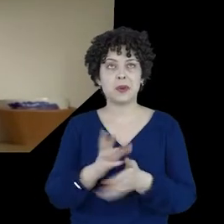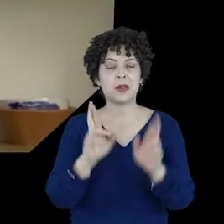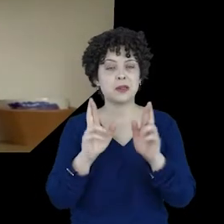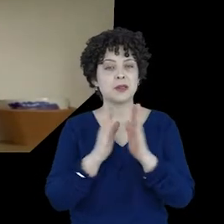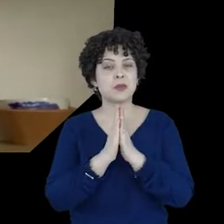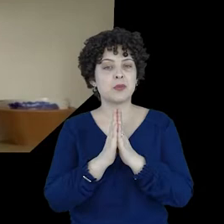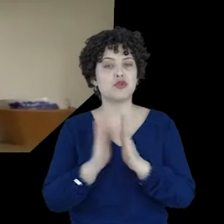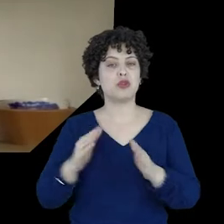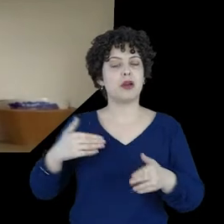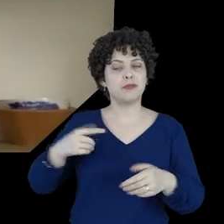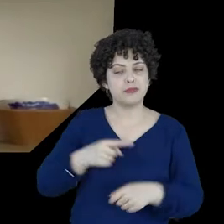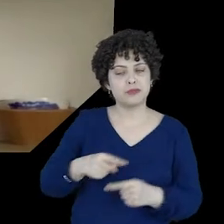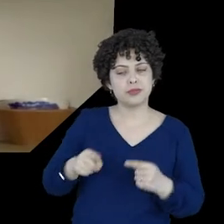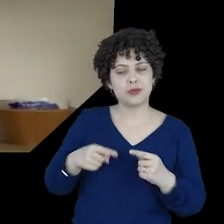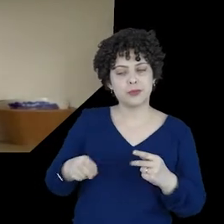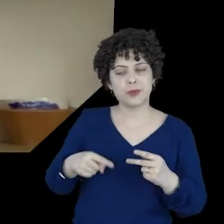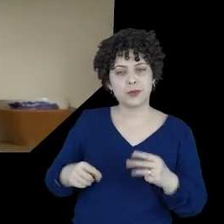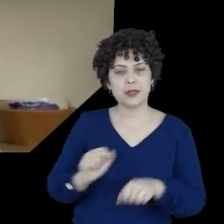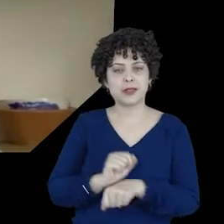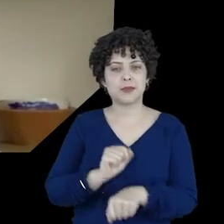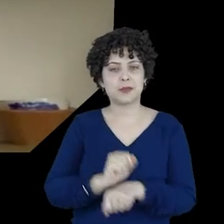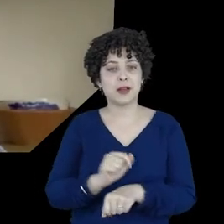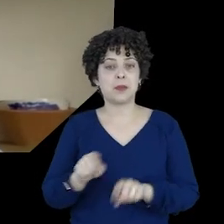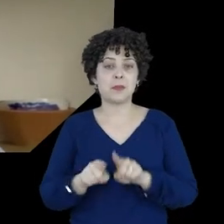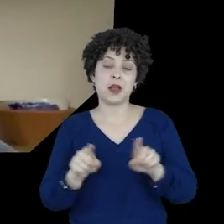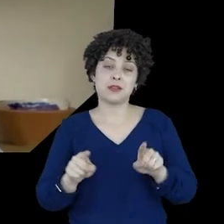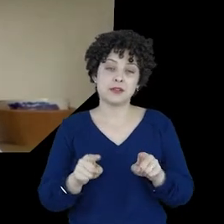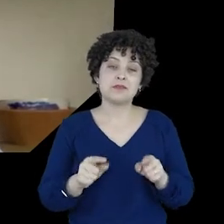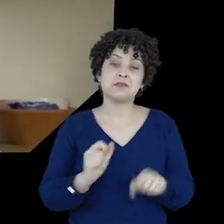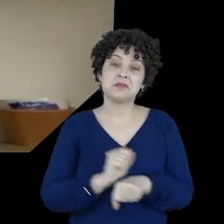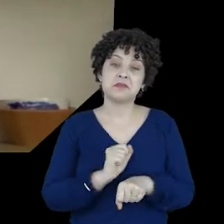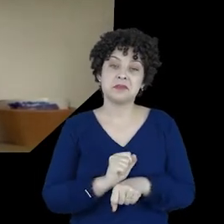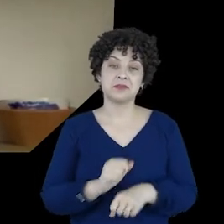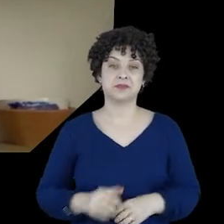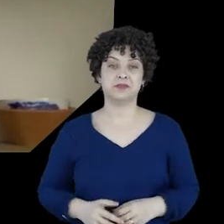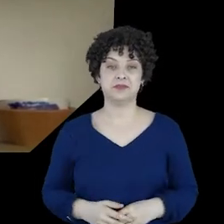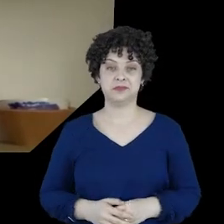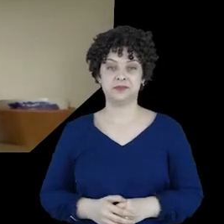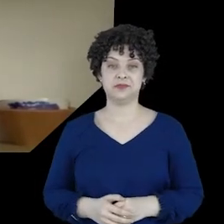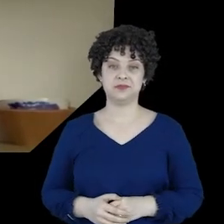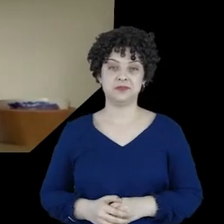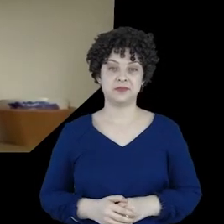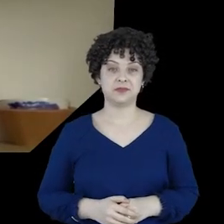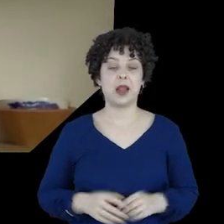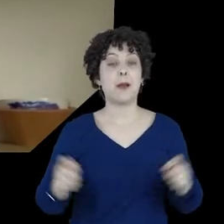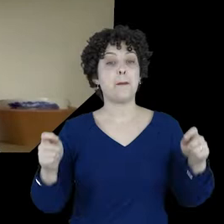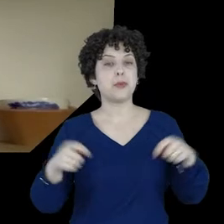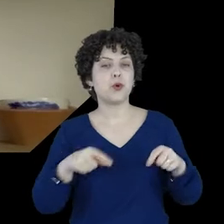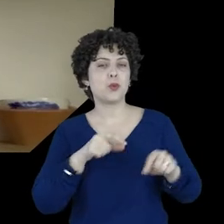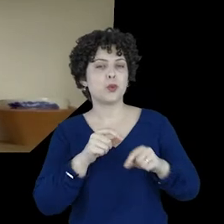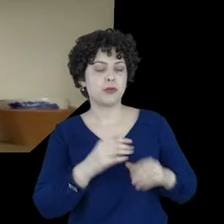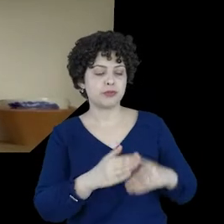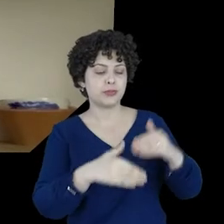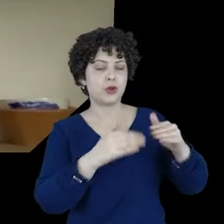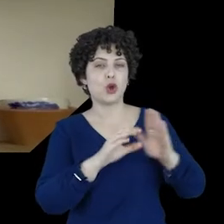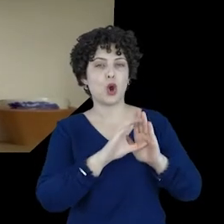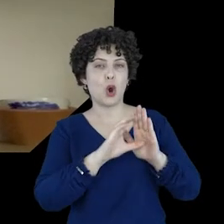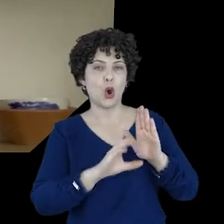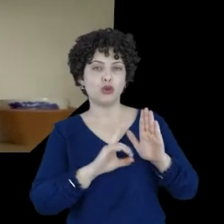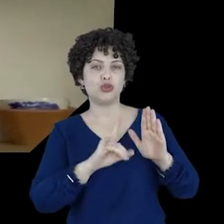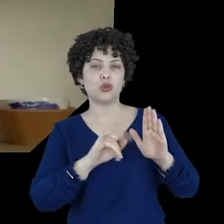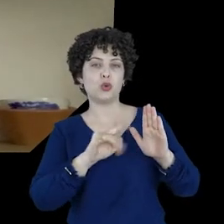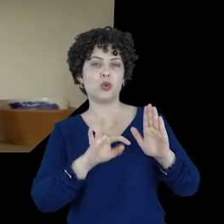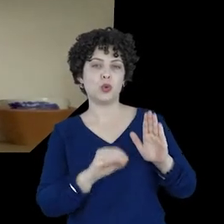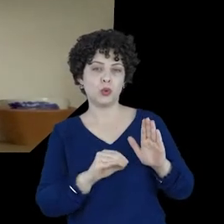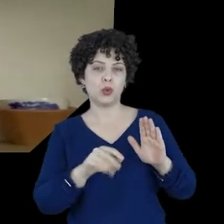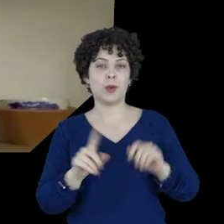week, although we've been expecting it for a few weeks now, but suffice to say it's imminent. This bill would really pave the way for the development of a code,